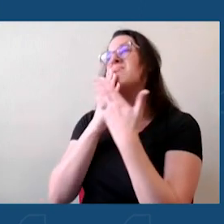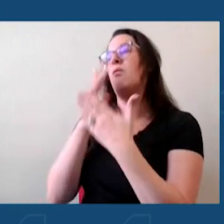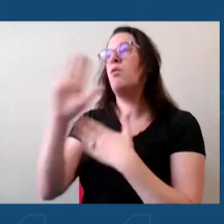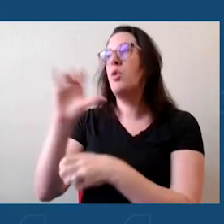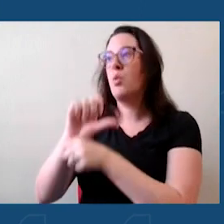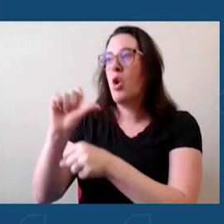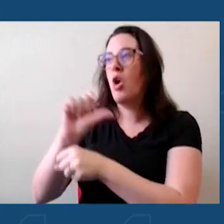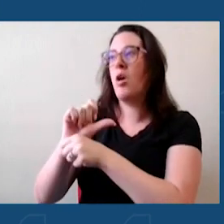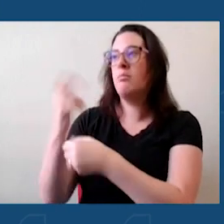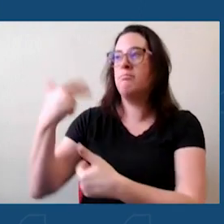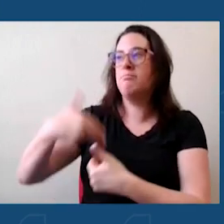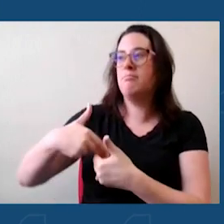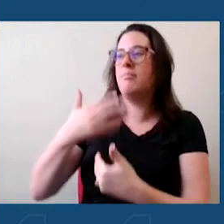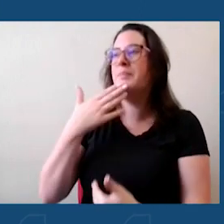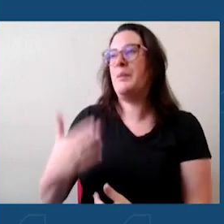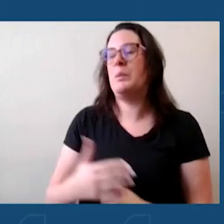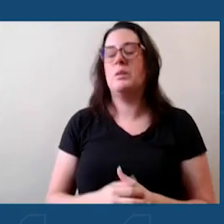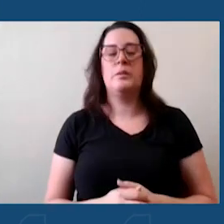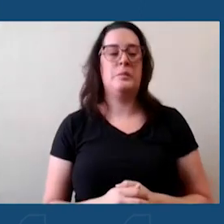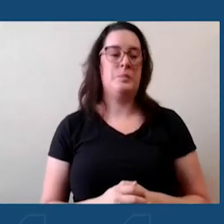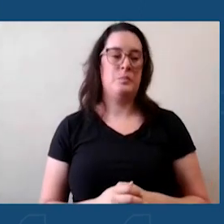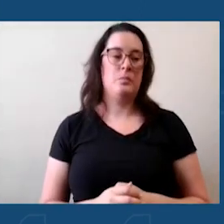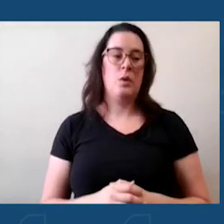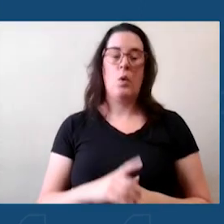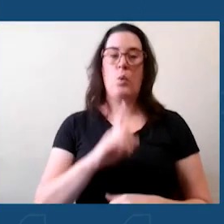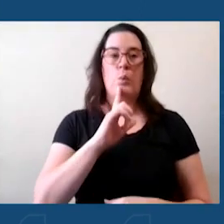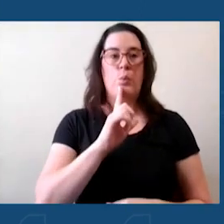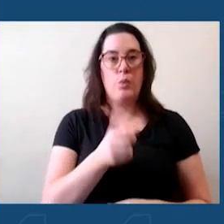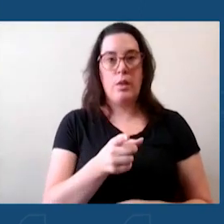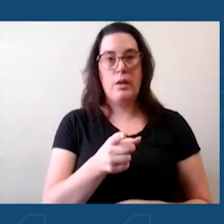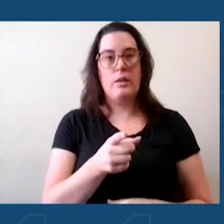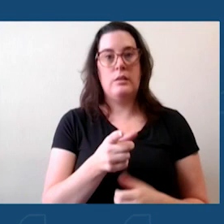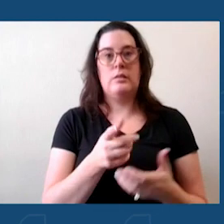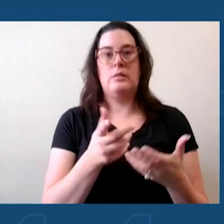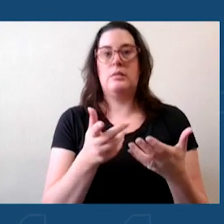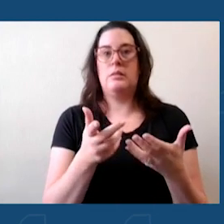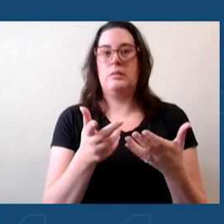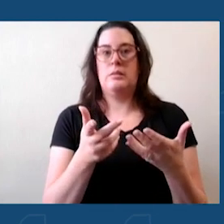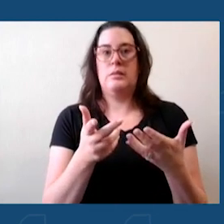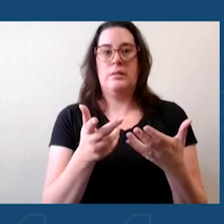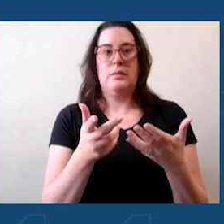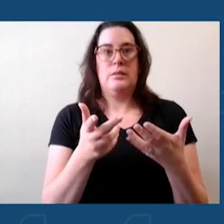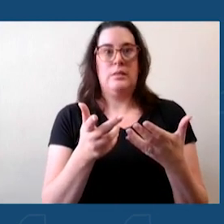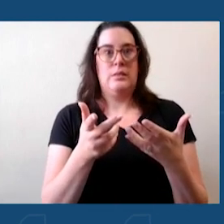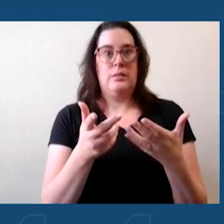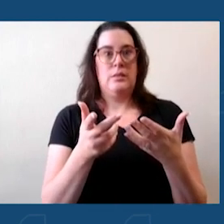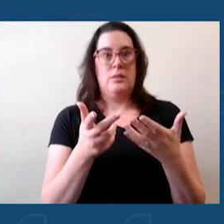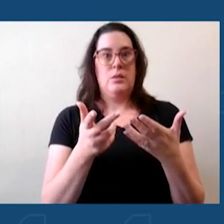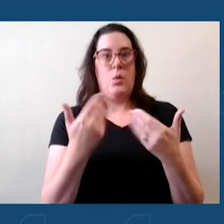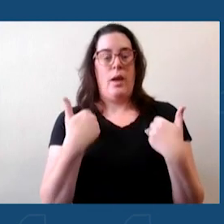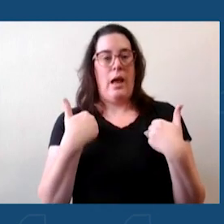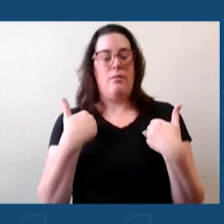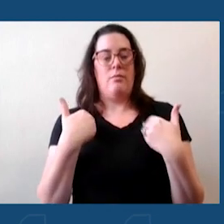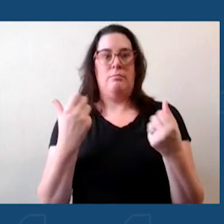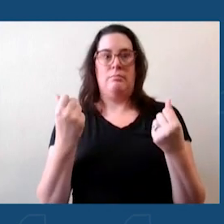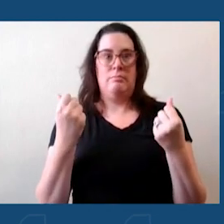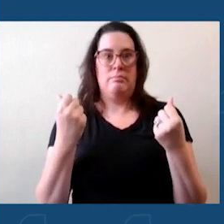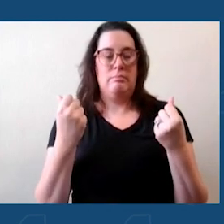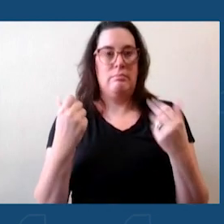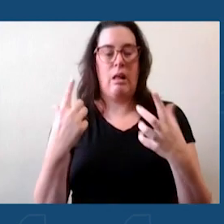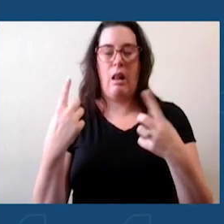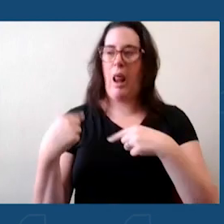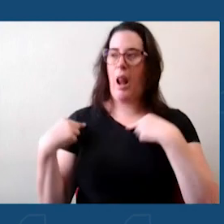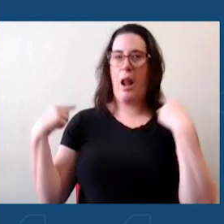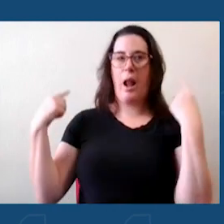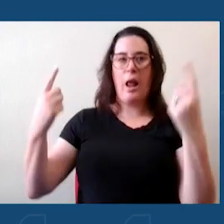well. So basically, it's not an unknown fact, we have a long history, long connection with the people